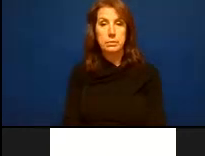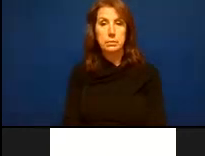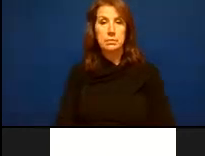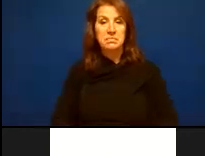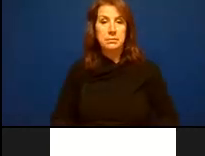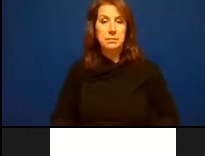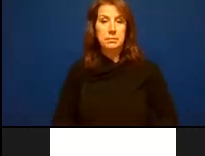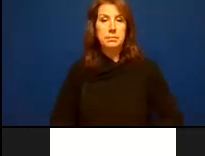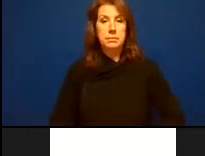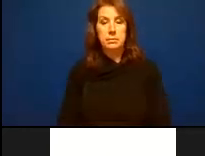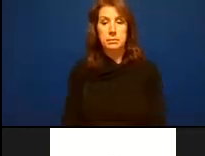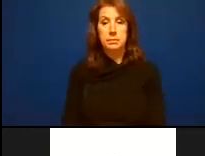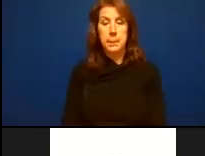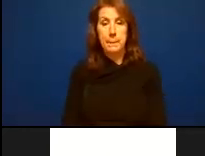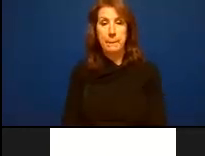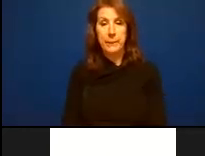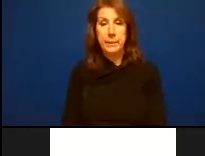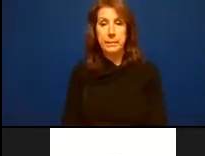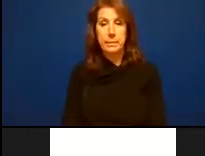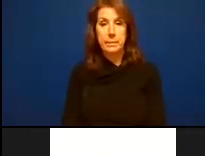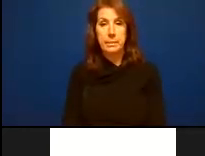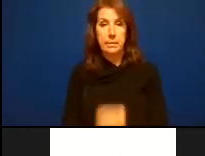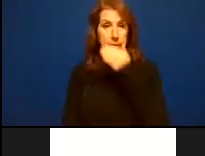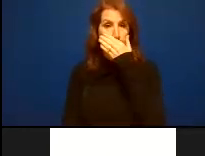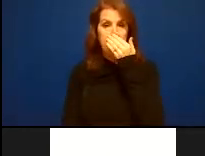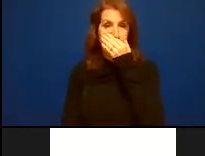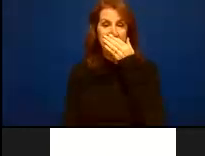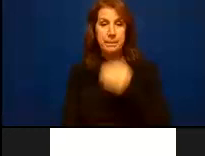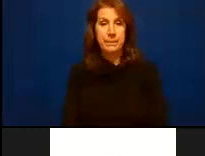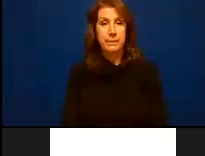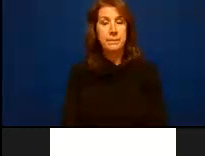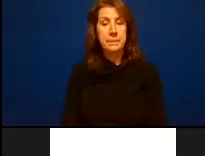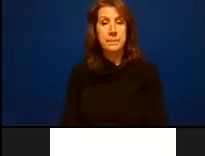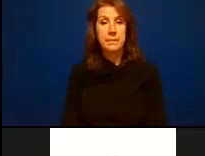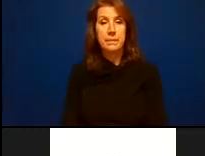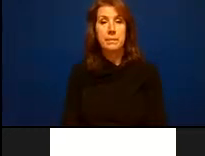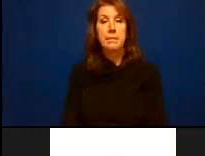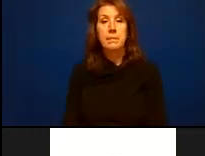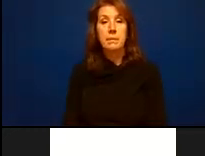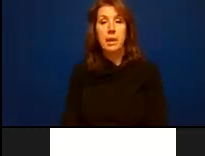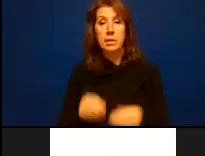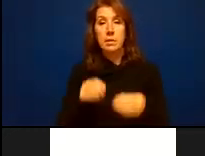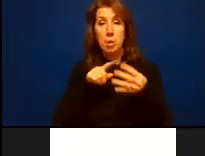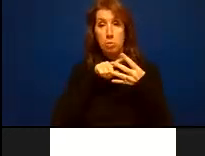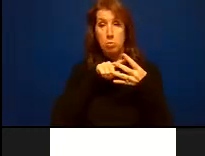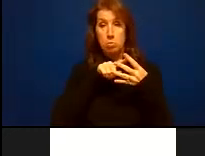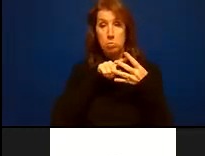Okay, so other claims, and I just actually also want to say that